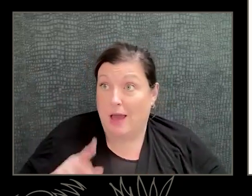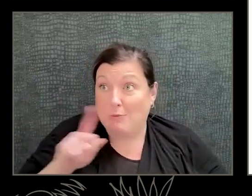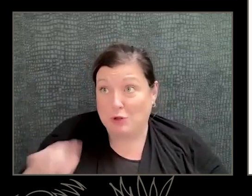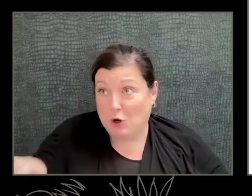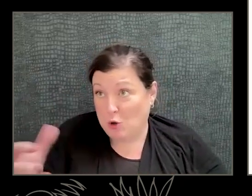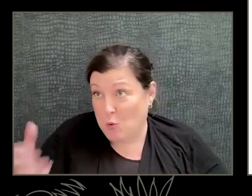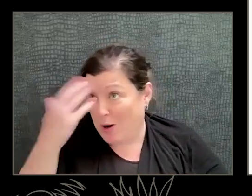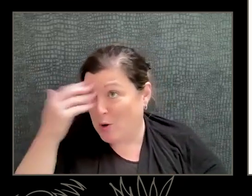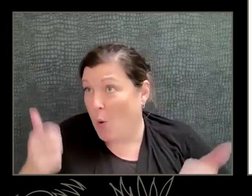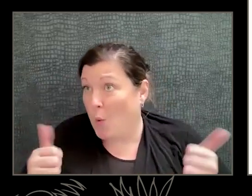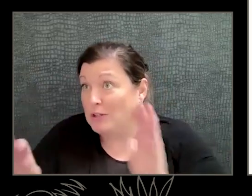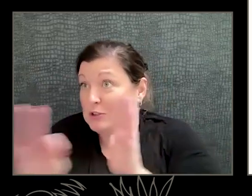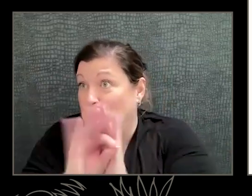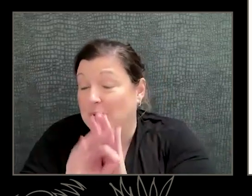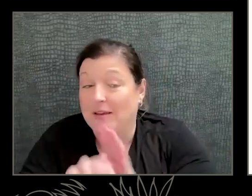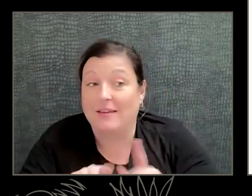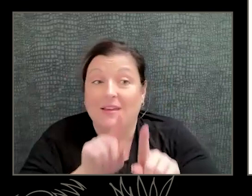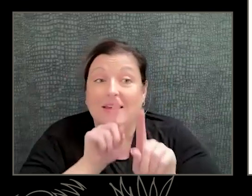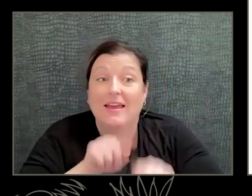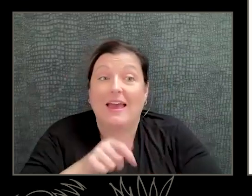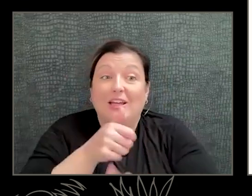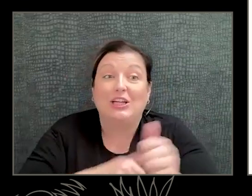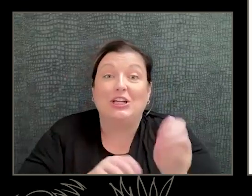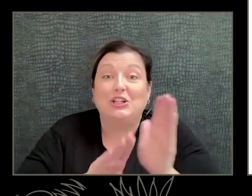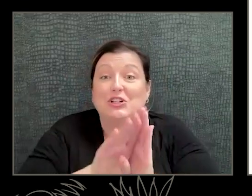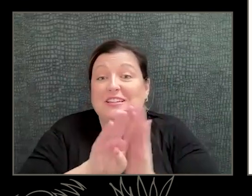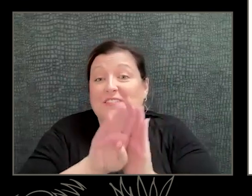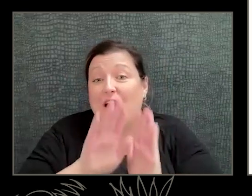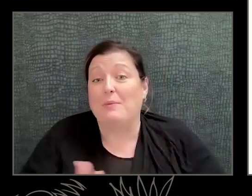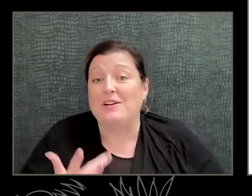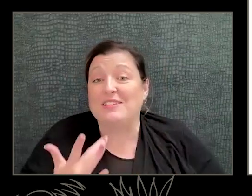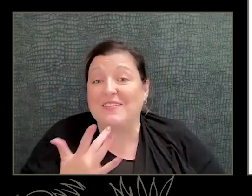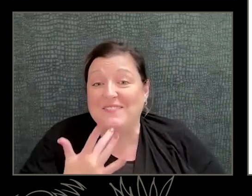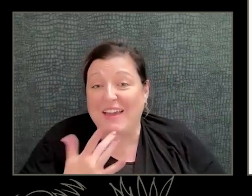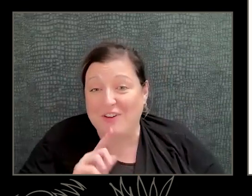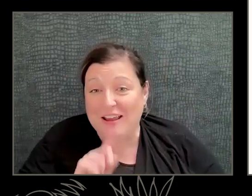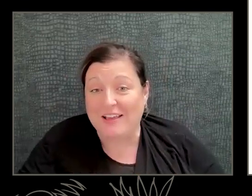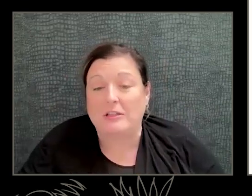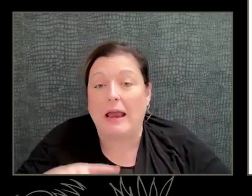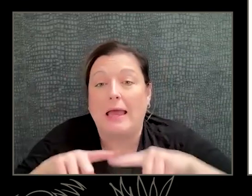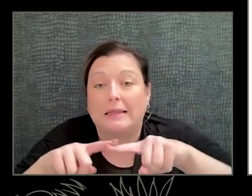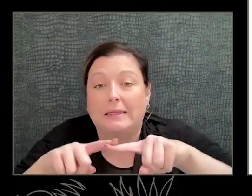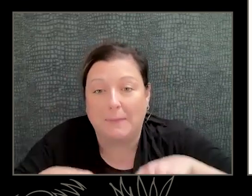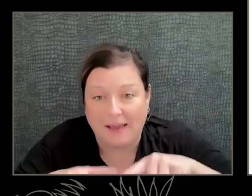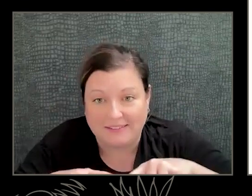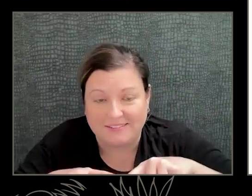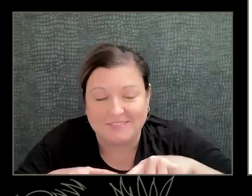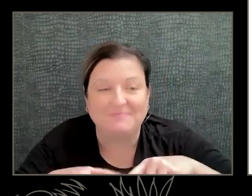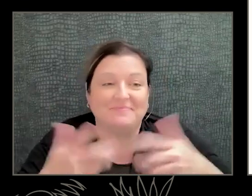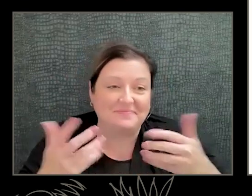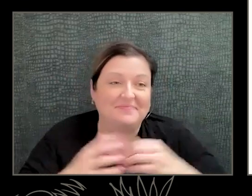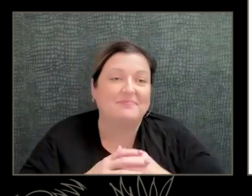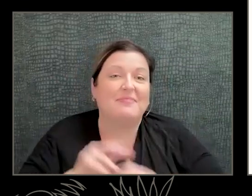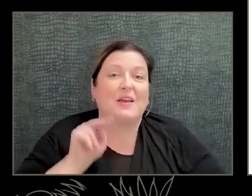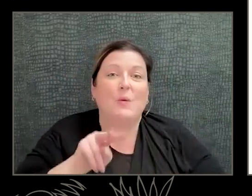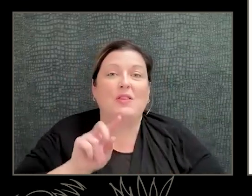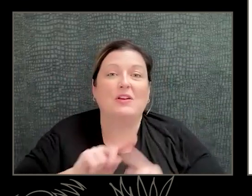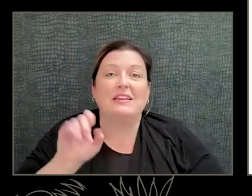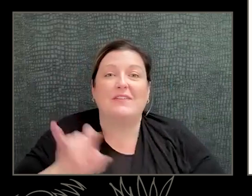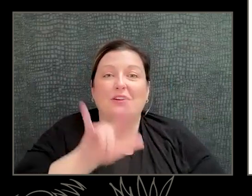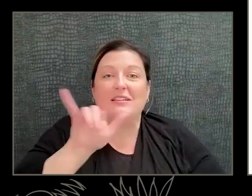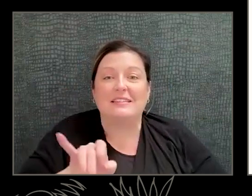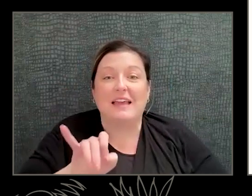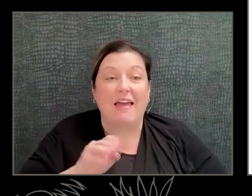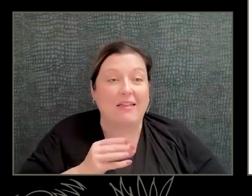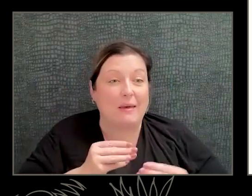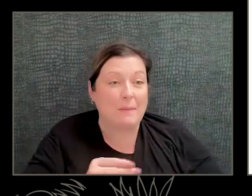which one do you pick? And the answer is every developer's favorite answer. It depends. So we've looked at our different styling methods, and the real